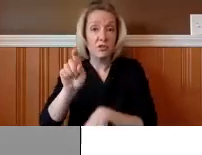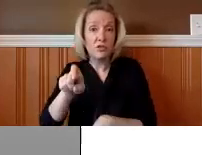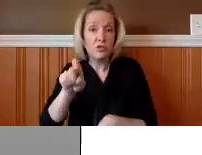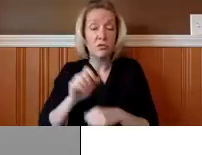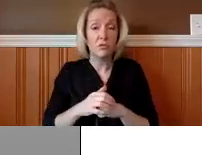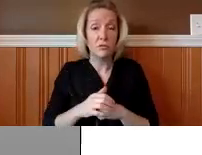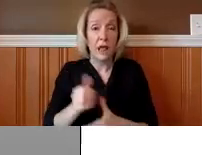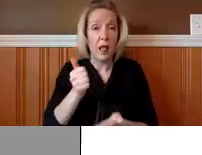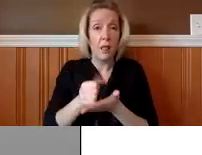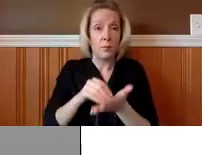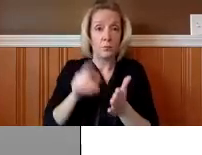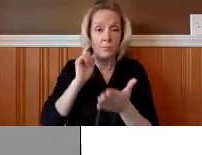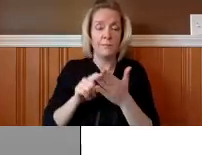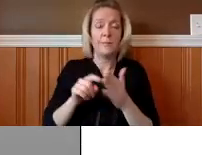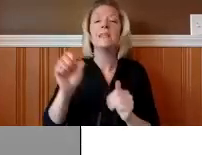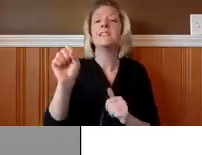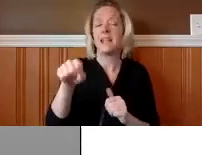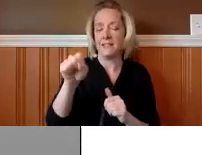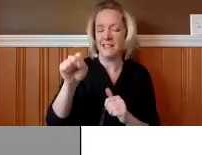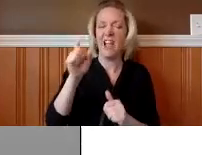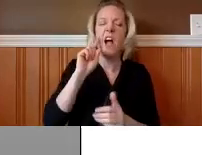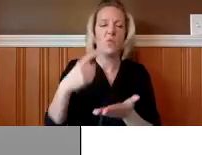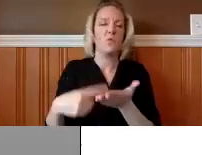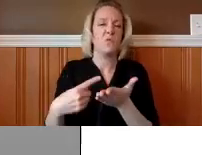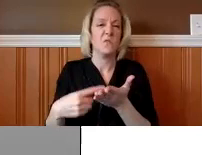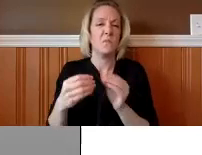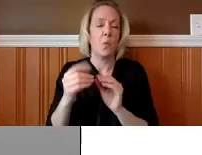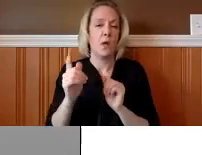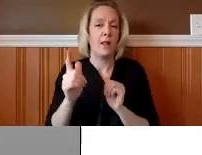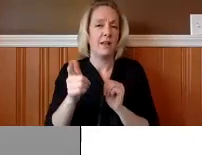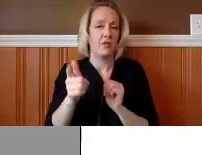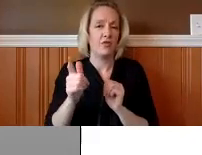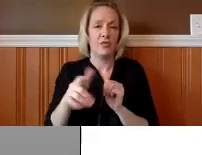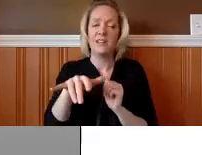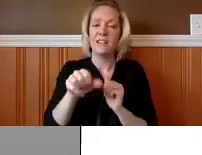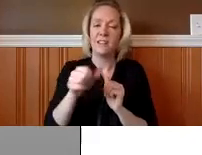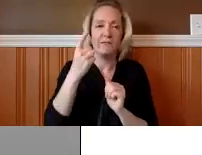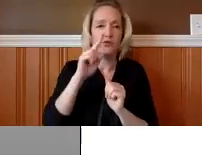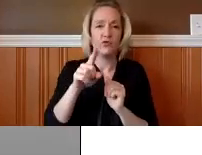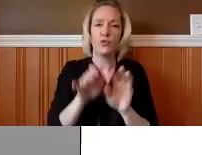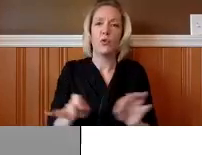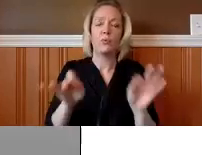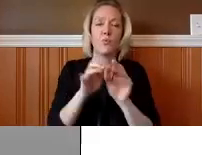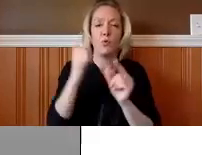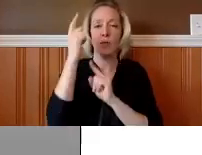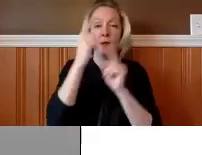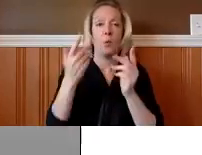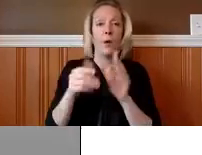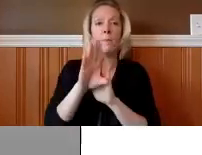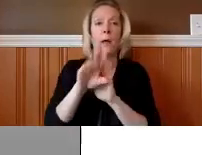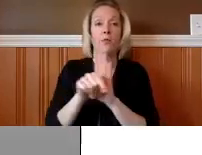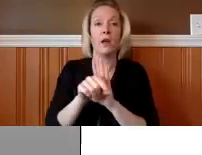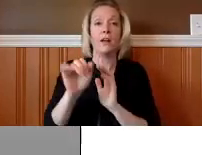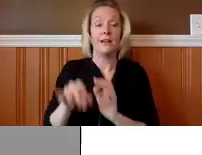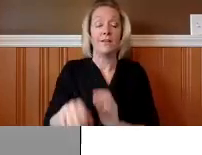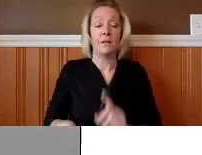them? Yes, and we will get to that when we talk about array, but absolutely we want to think about when we're placing these objects,